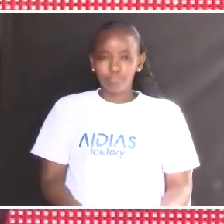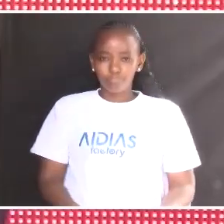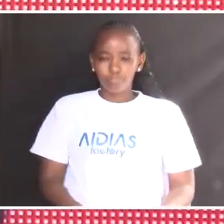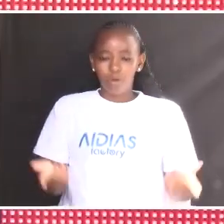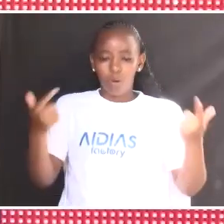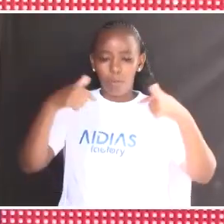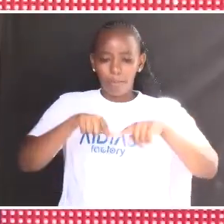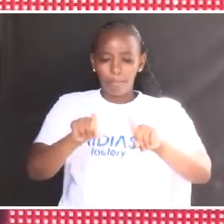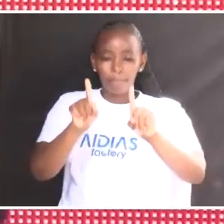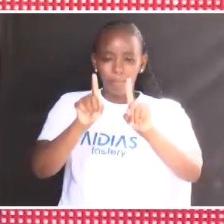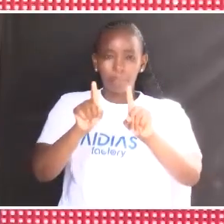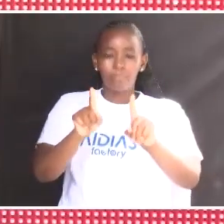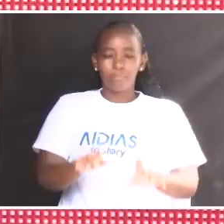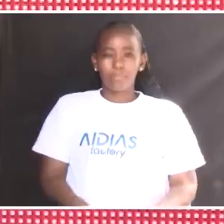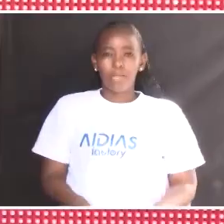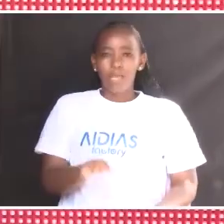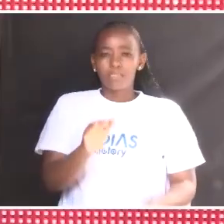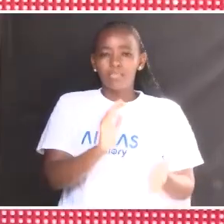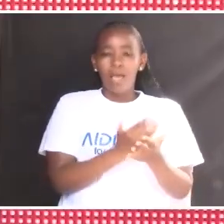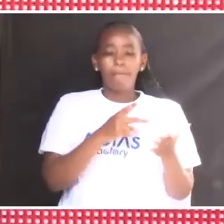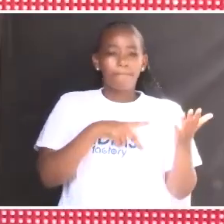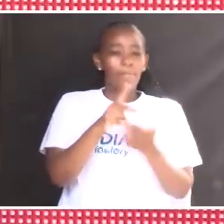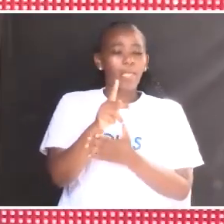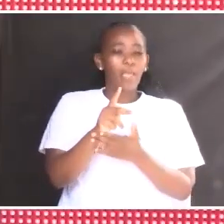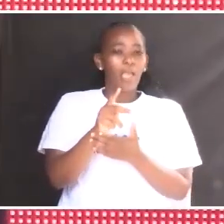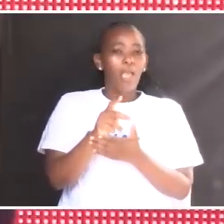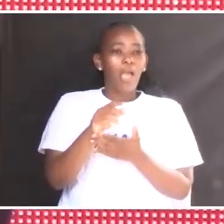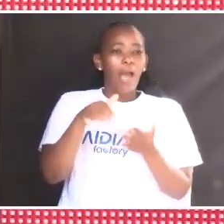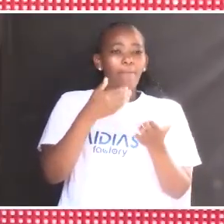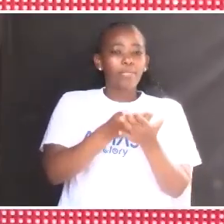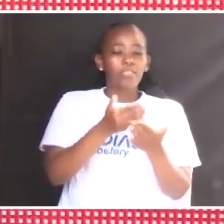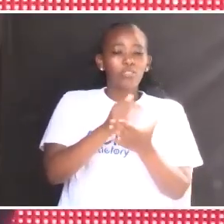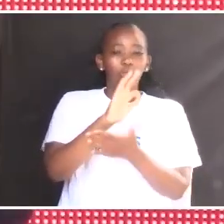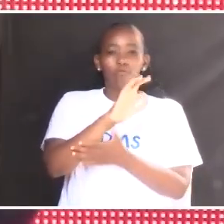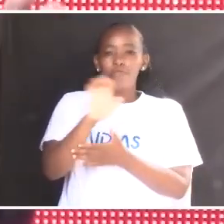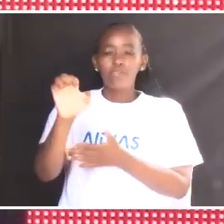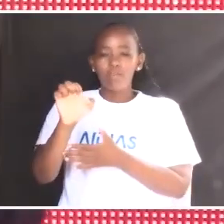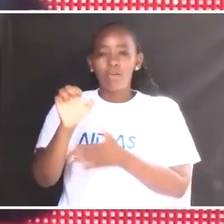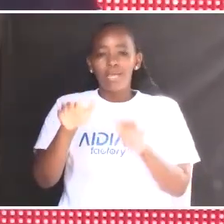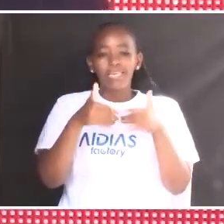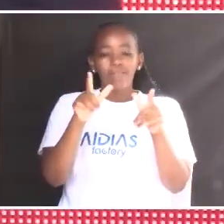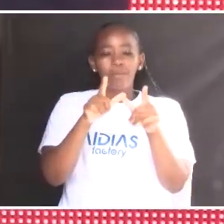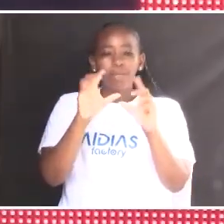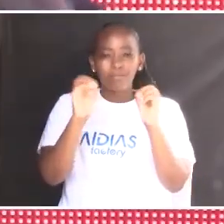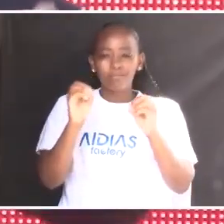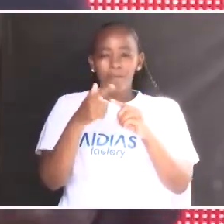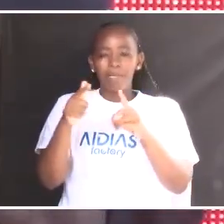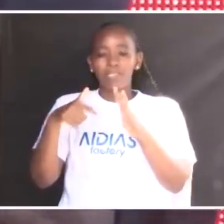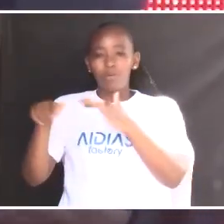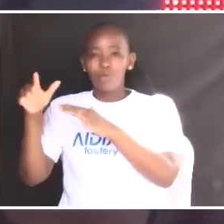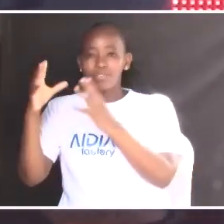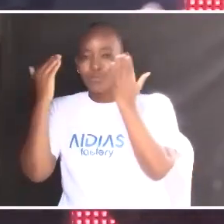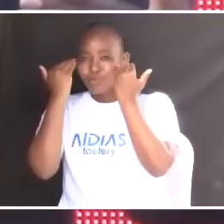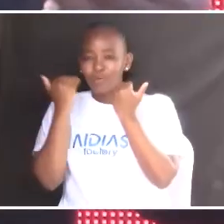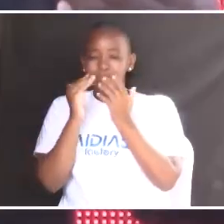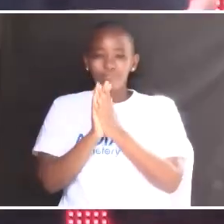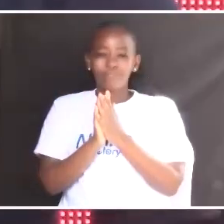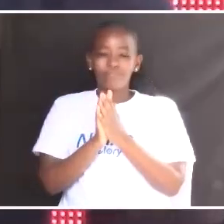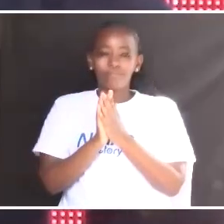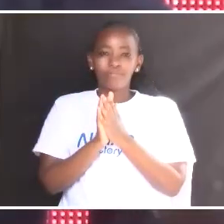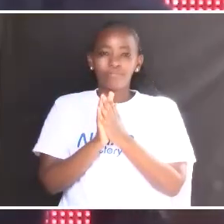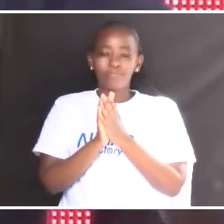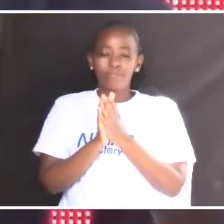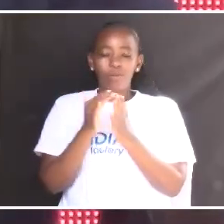statutory requirements. Some of them did not pay the application fee, so it denied them a license, gave PavRisk, but they went to court. And there are